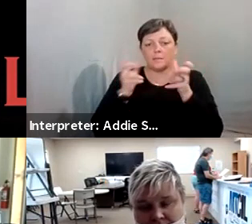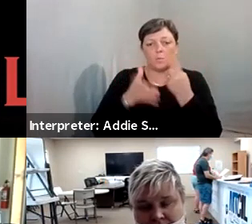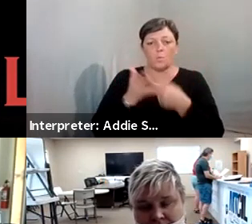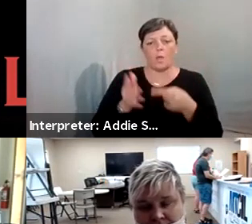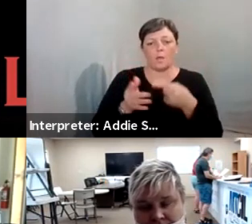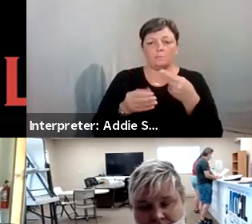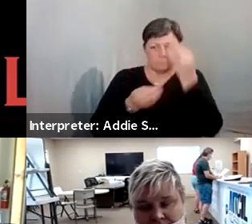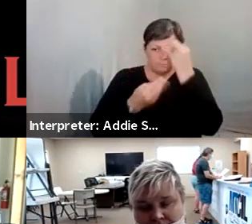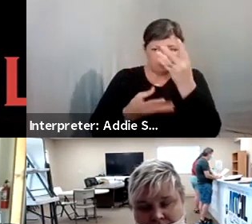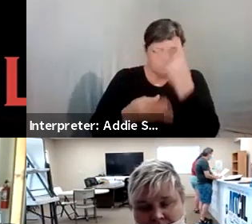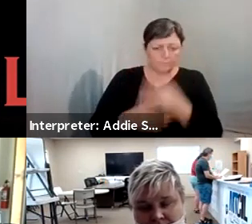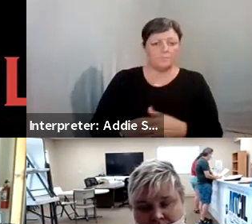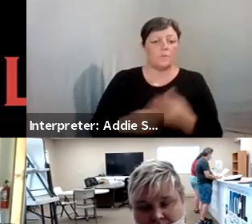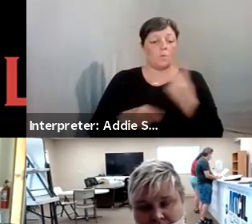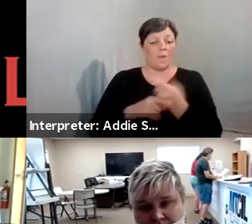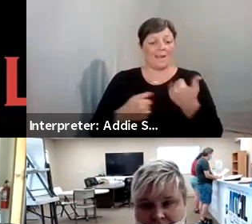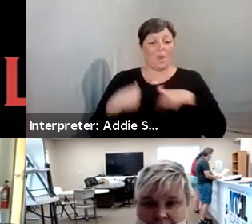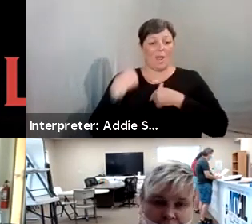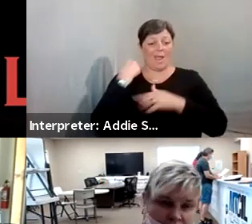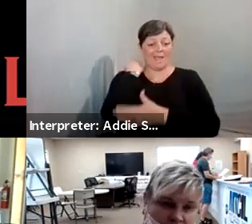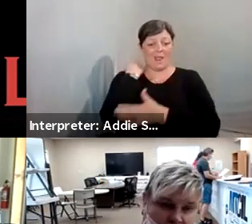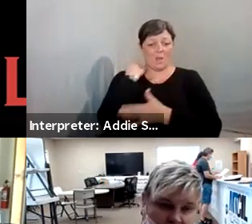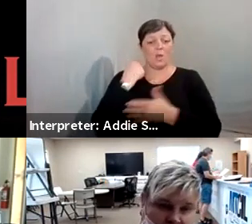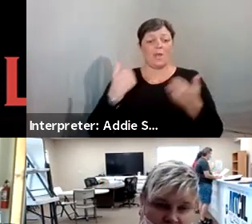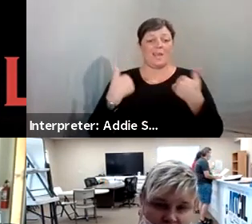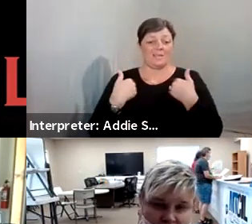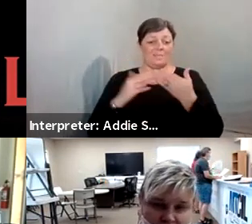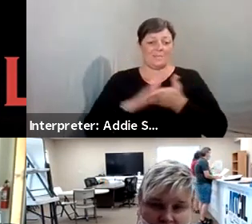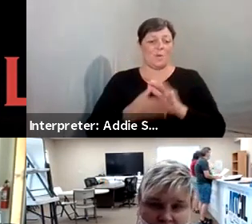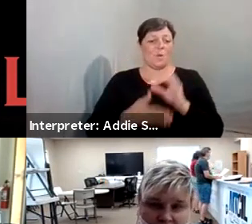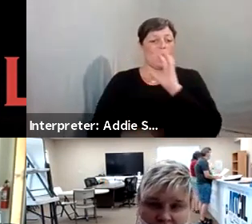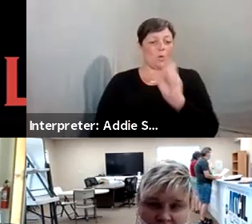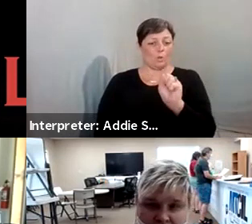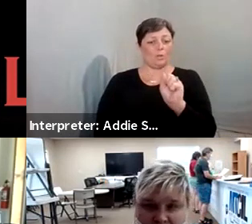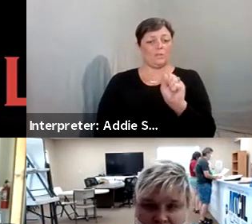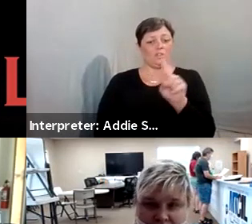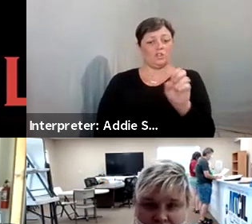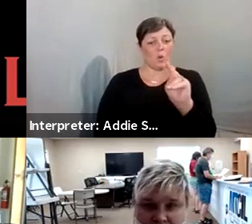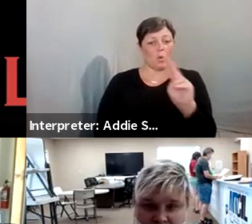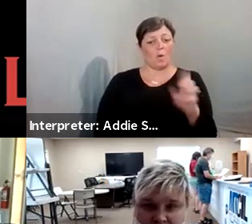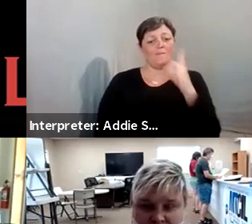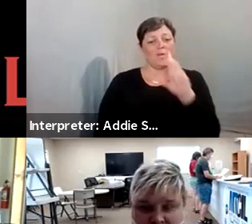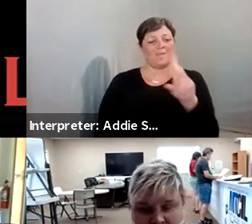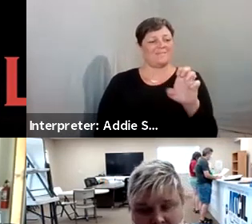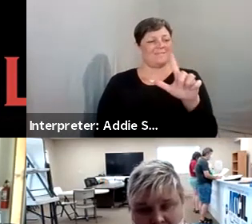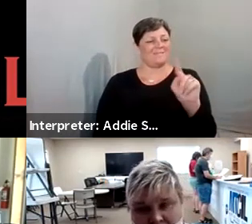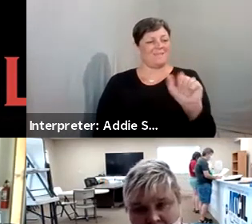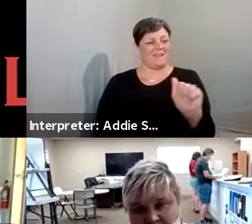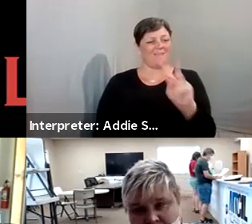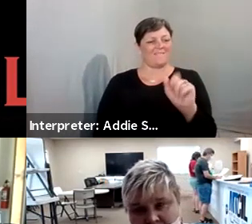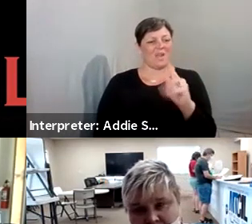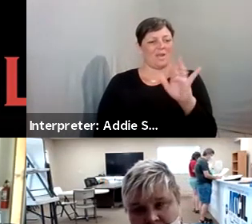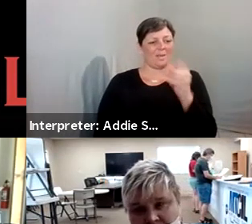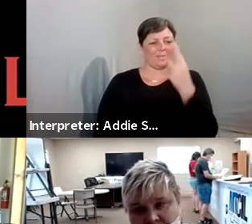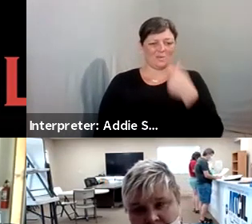right now, our county has gone into the orange zone for the Delta variant, which of course, because we're